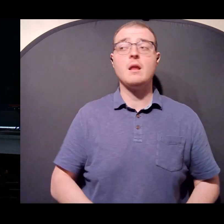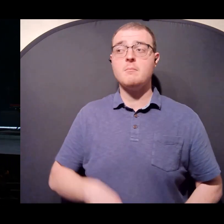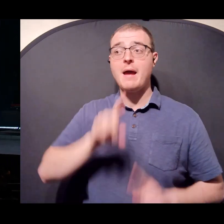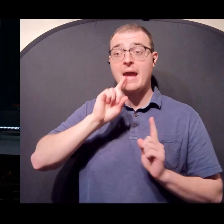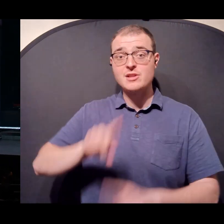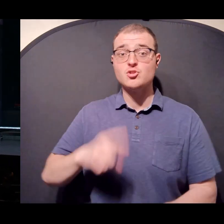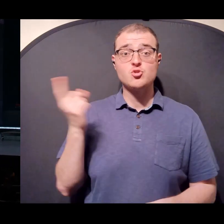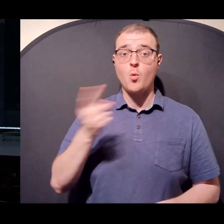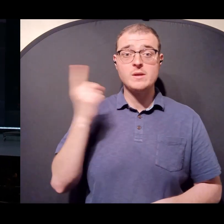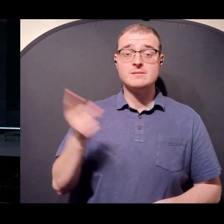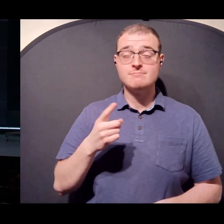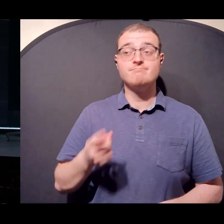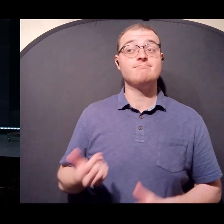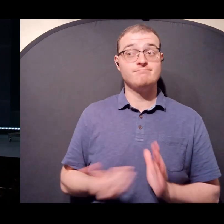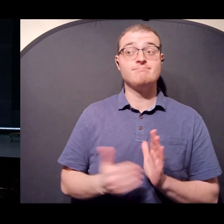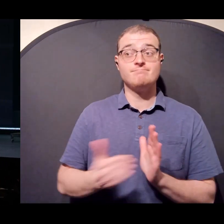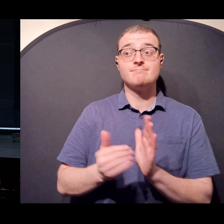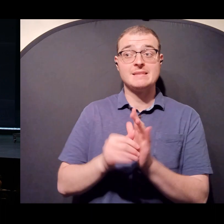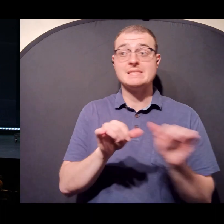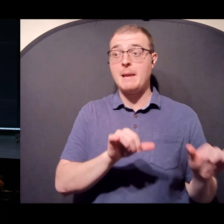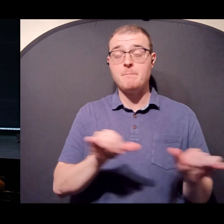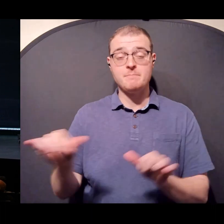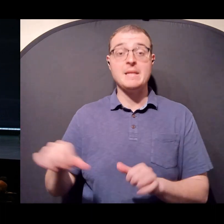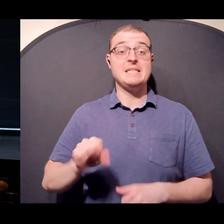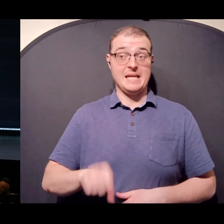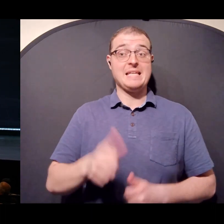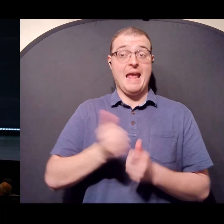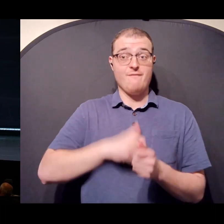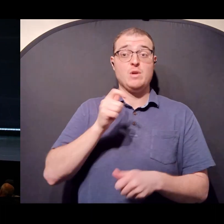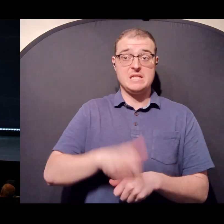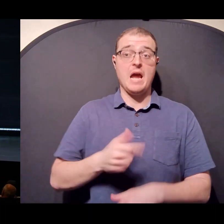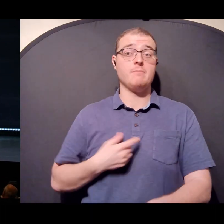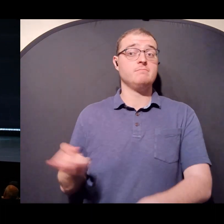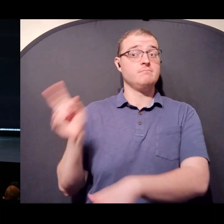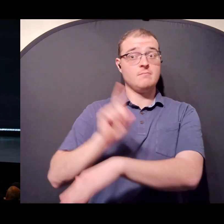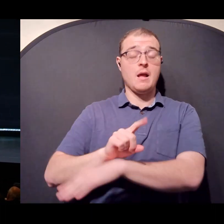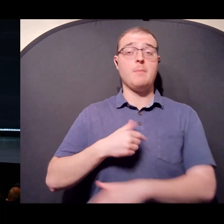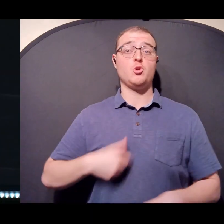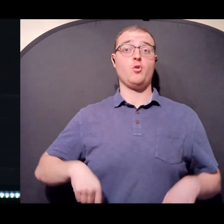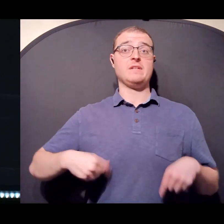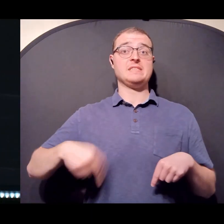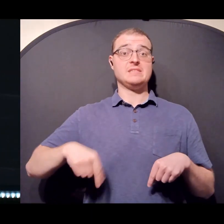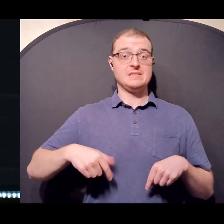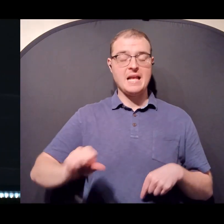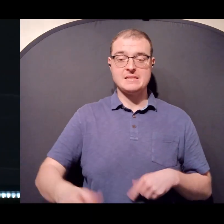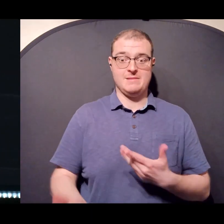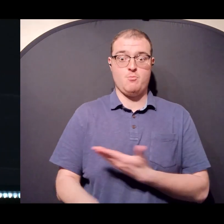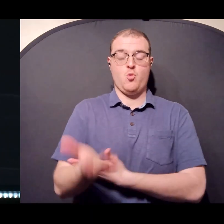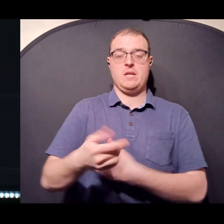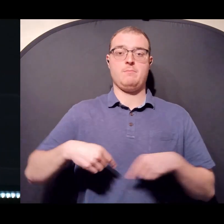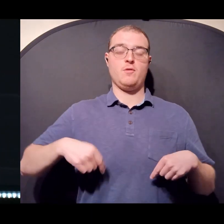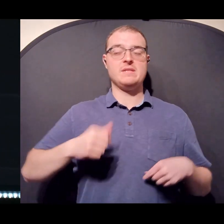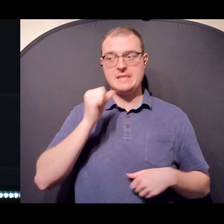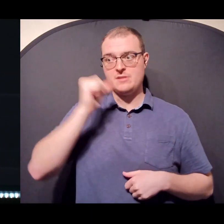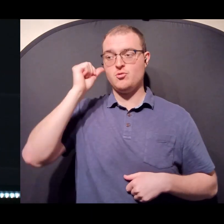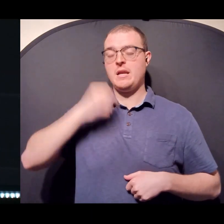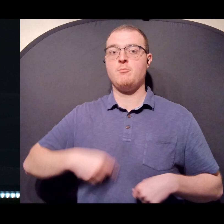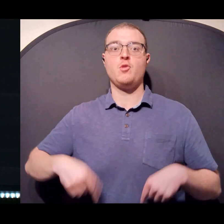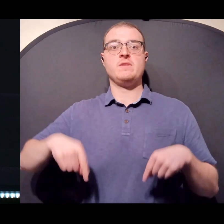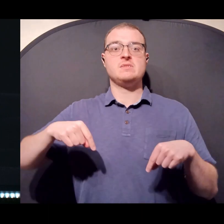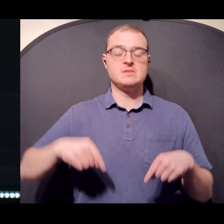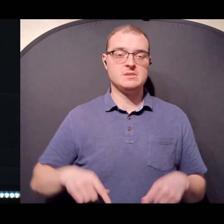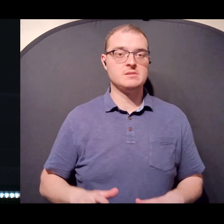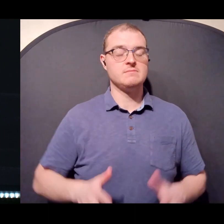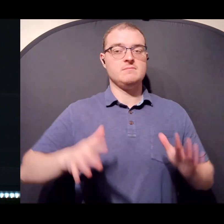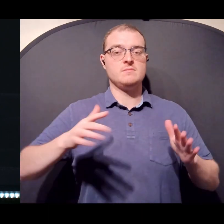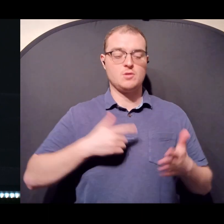do things?" And my answer is the same, every time. Every time. Every time I'm nervous. This morning I'm